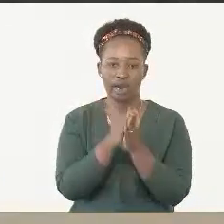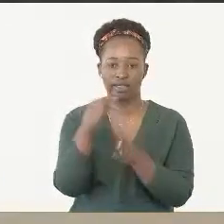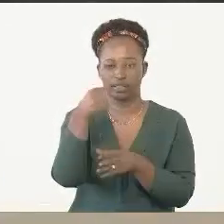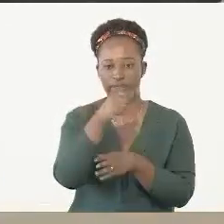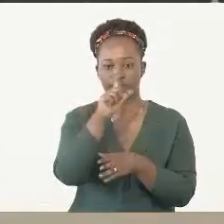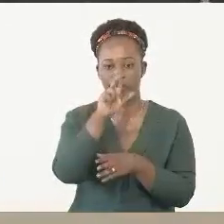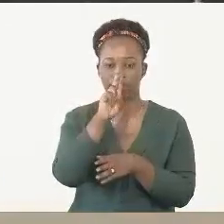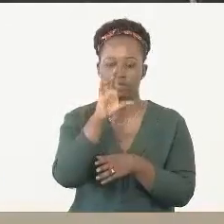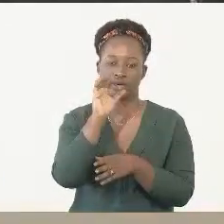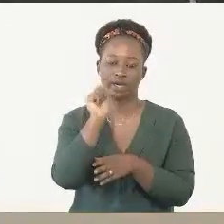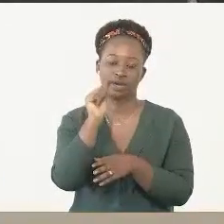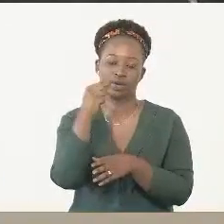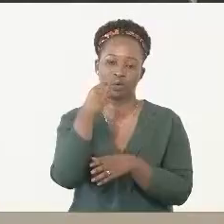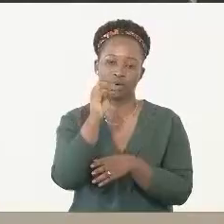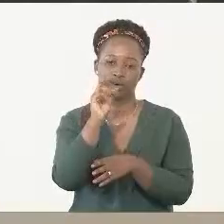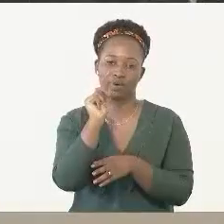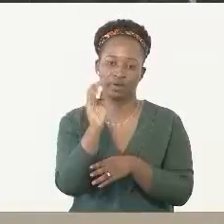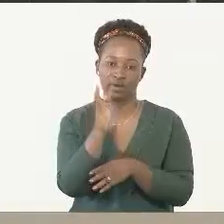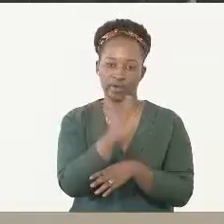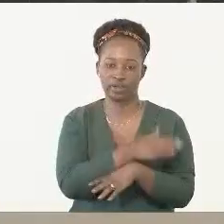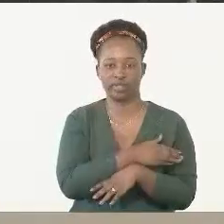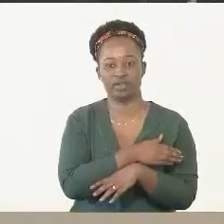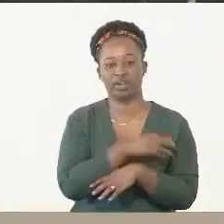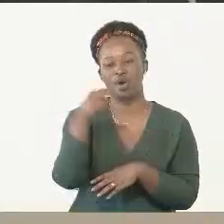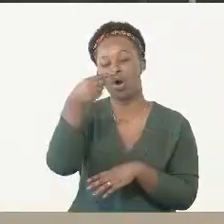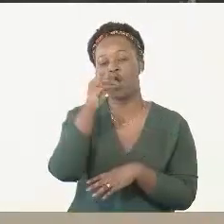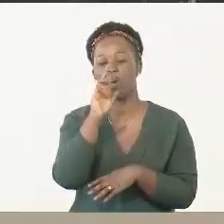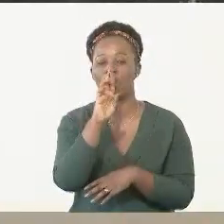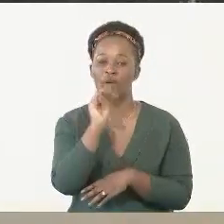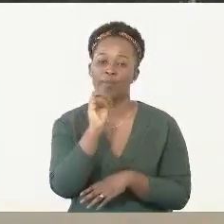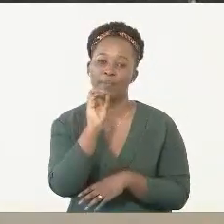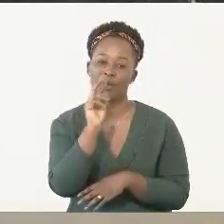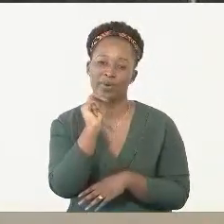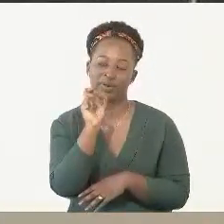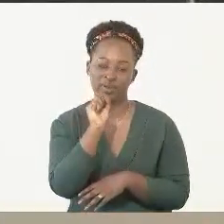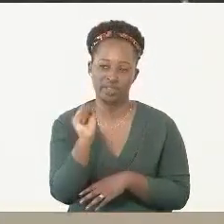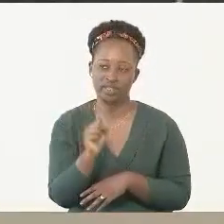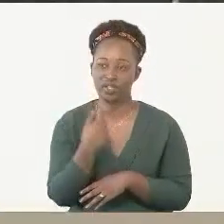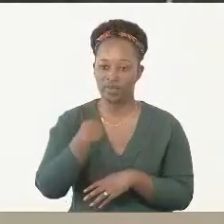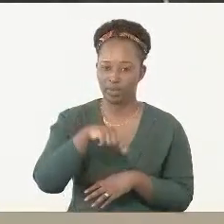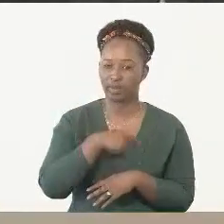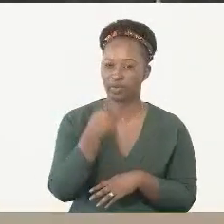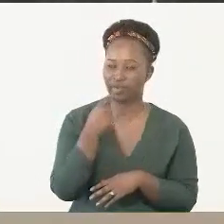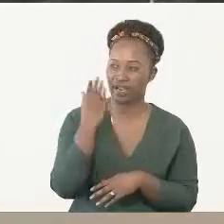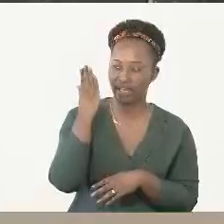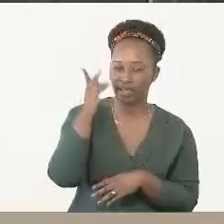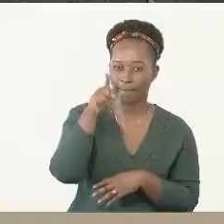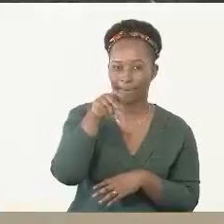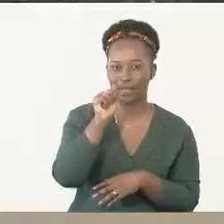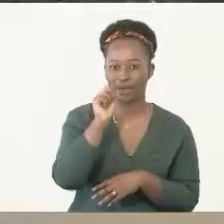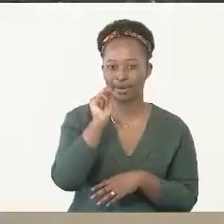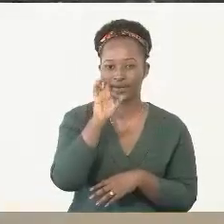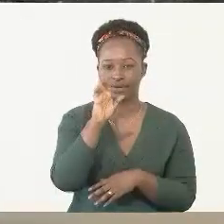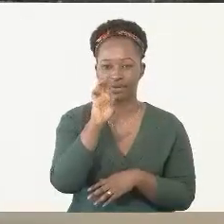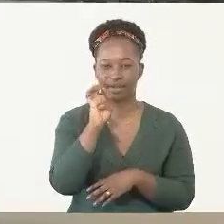because it secretes pancreatic juice. In that case, we say pancreas is a mixed